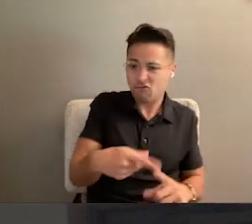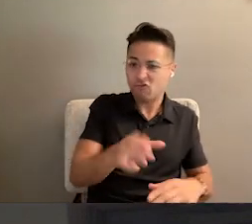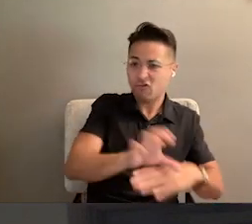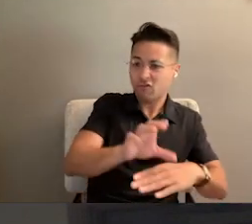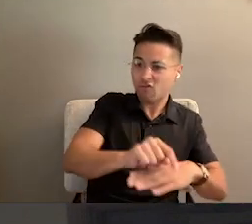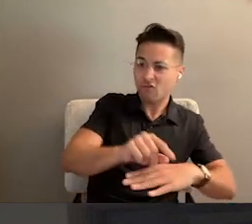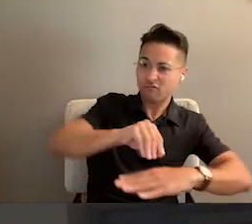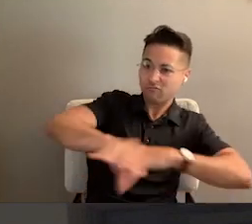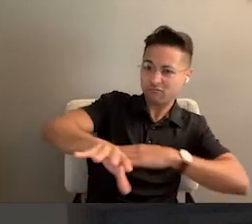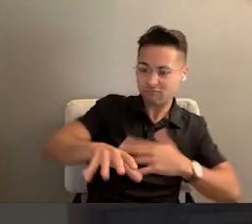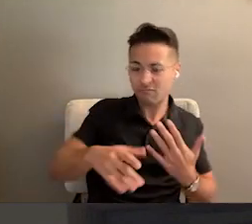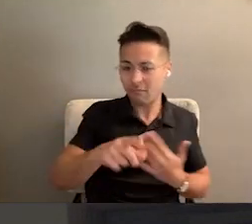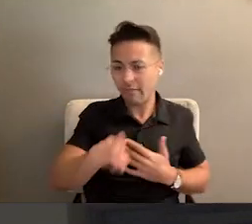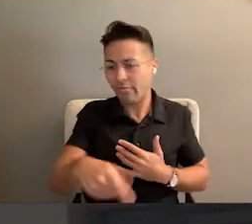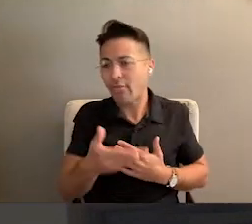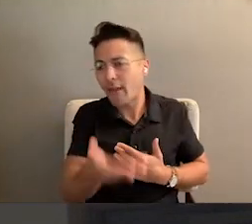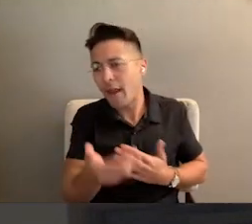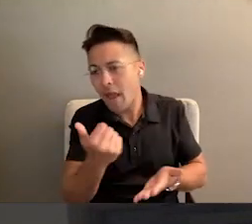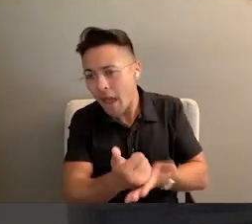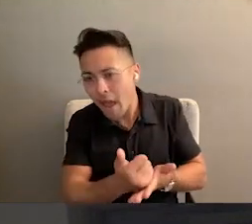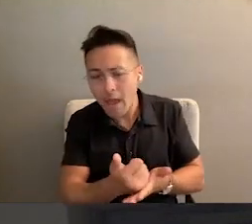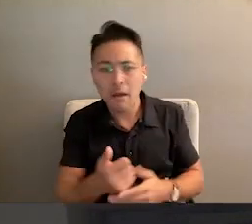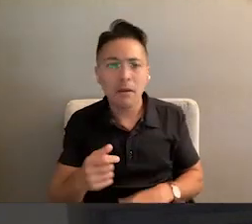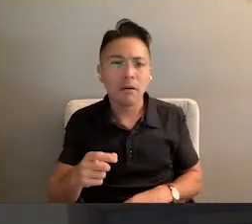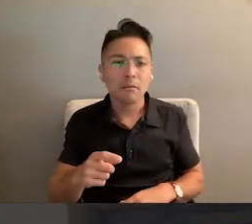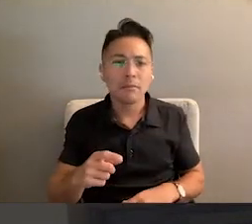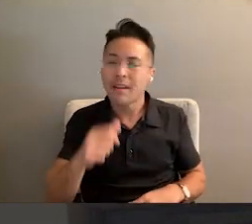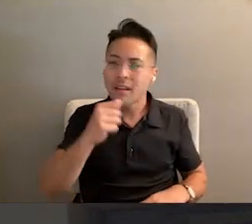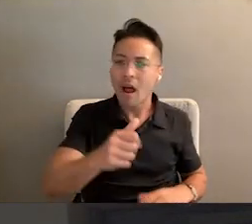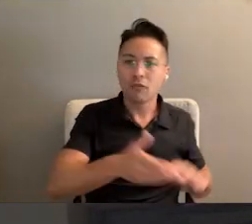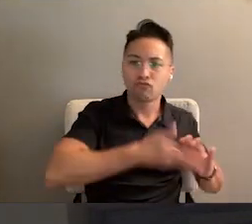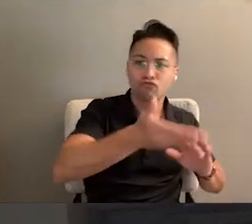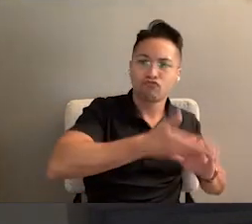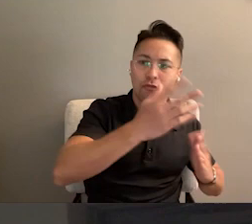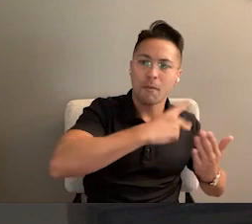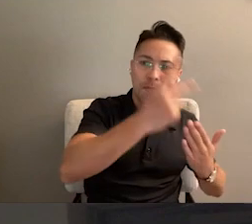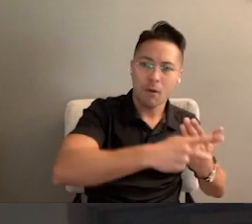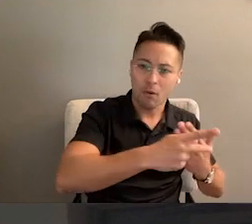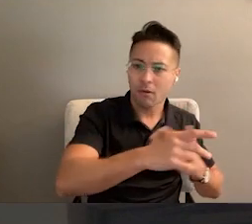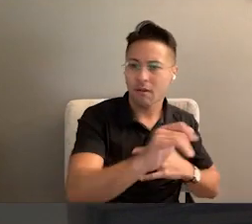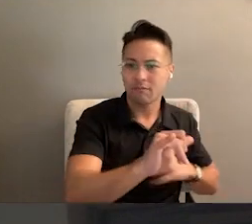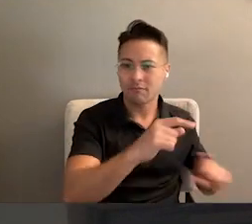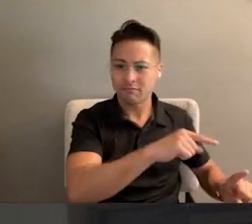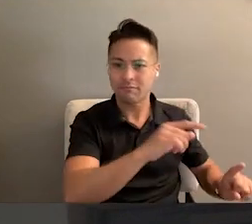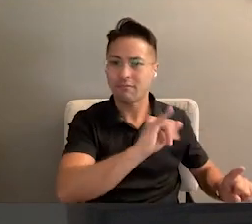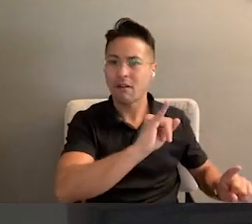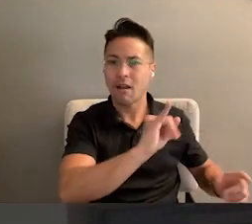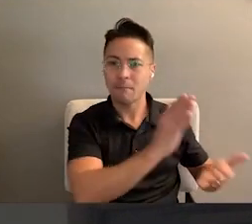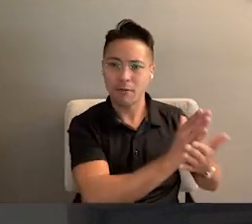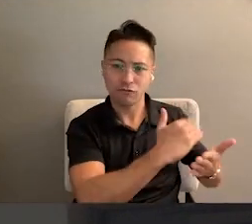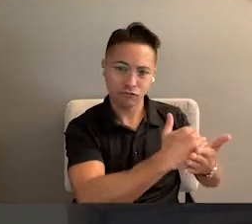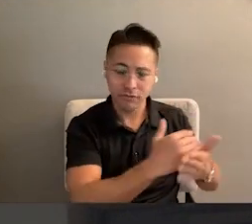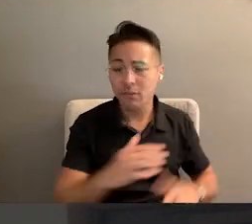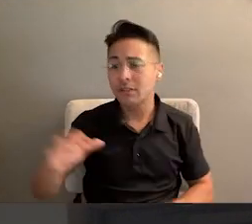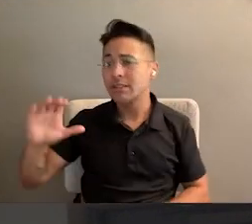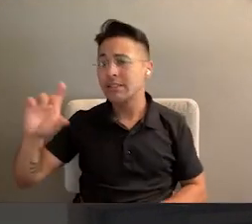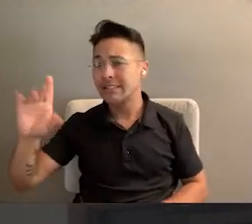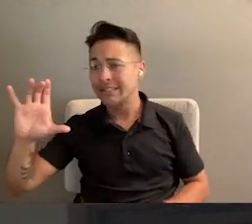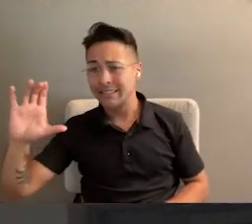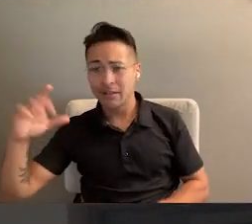get paid. They are a consultant. They're there to help, but not to run the program like they are with the iBudget waiver.